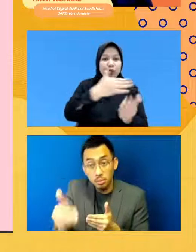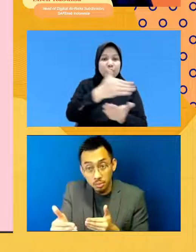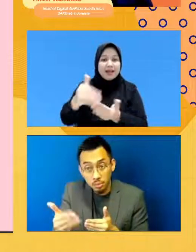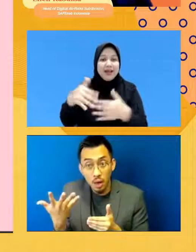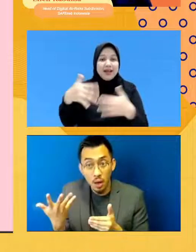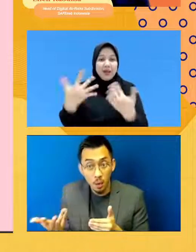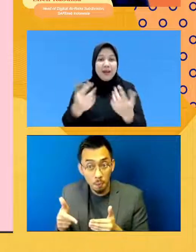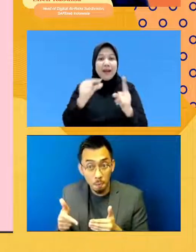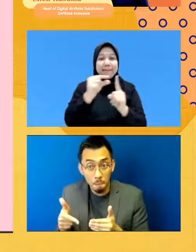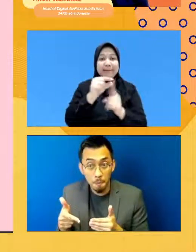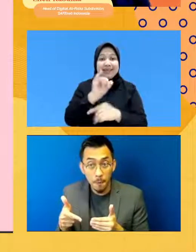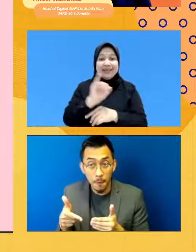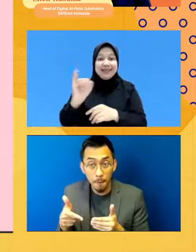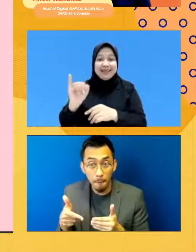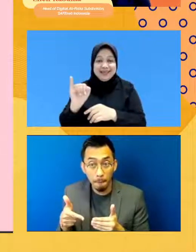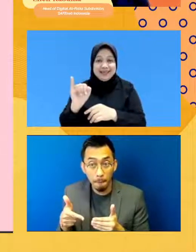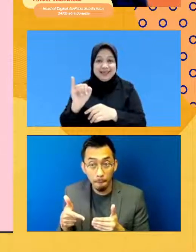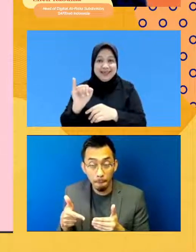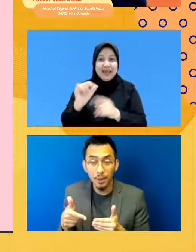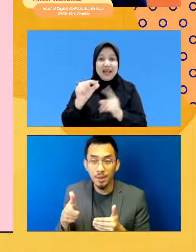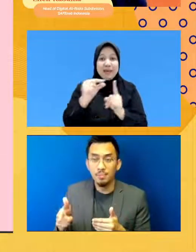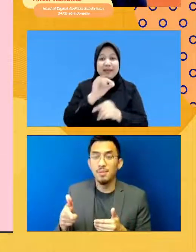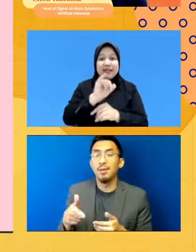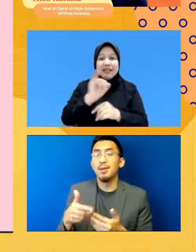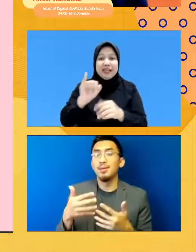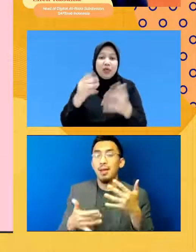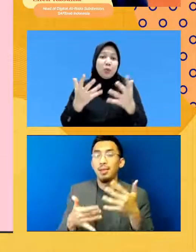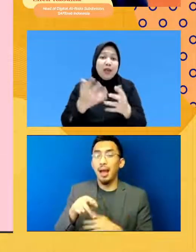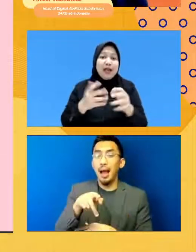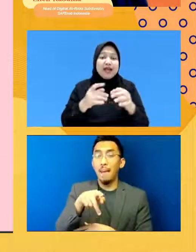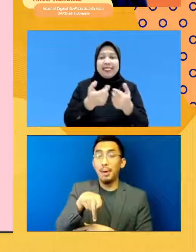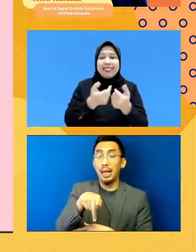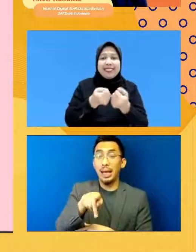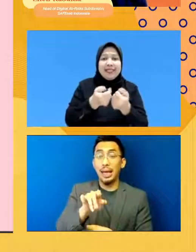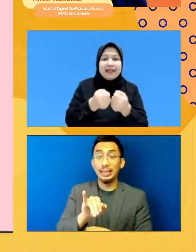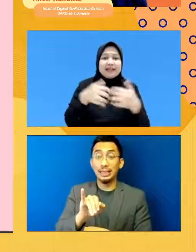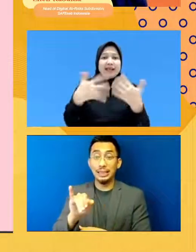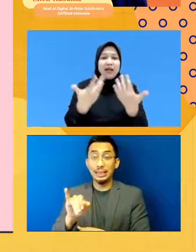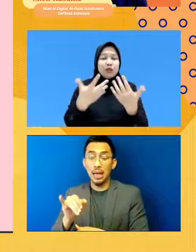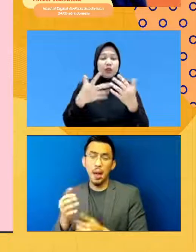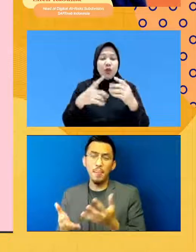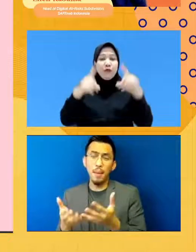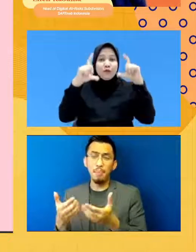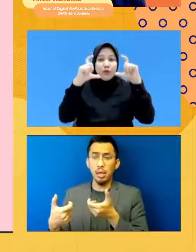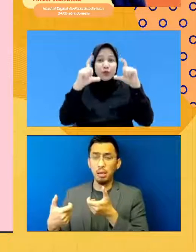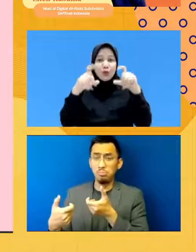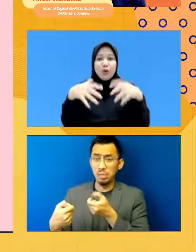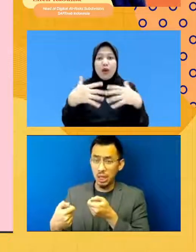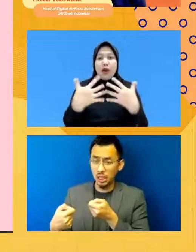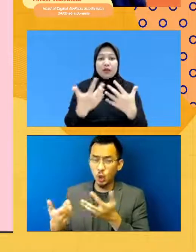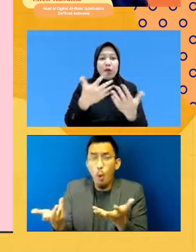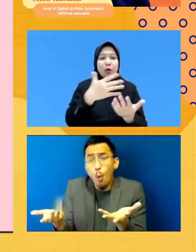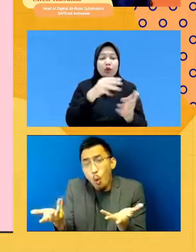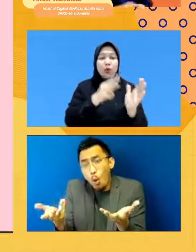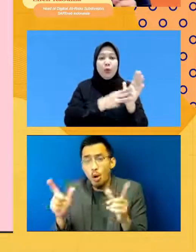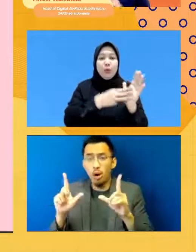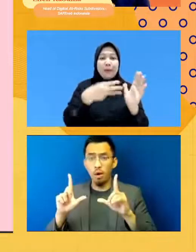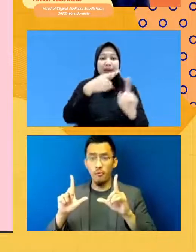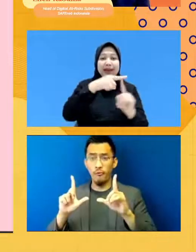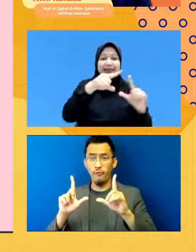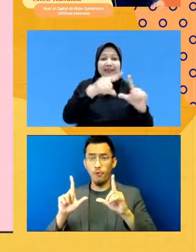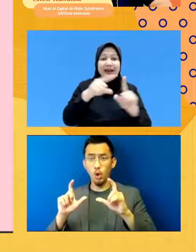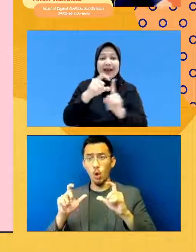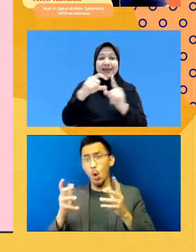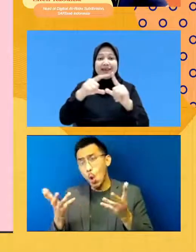image, it could be a text, it could be a multimedia format, it could be a metadata. So we need to understand about these